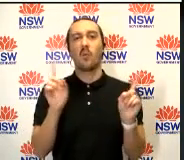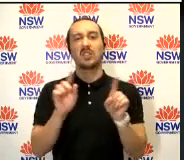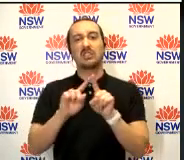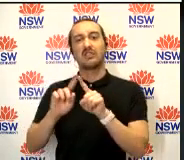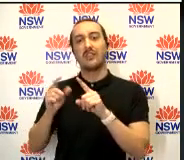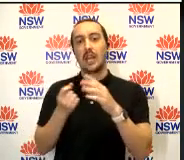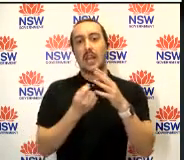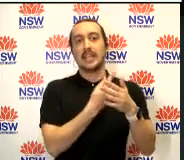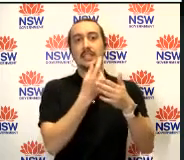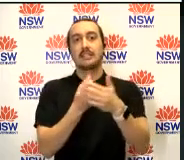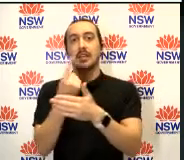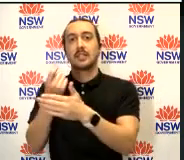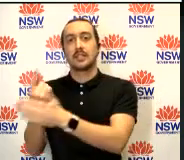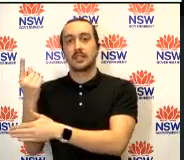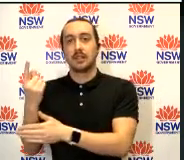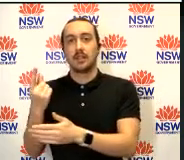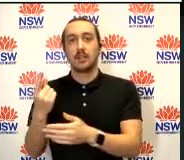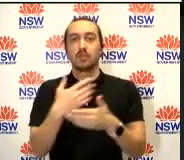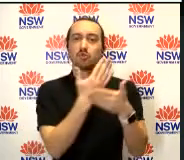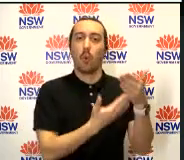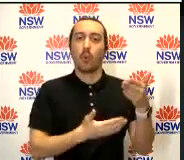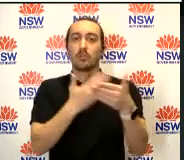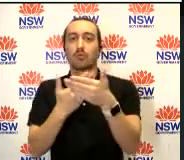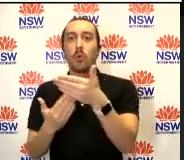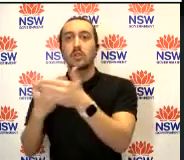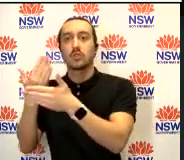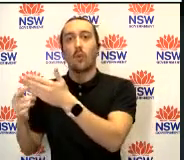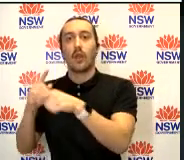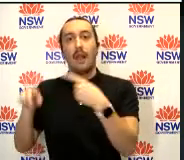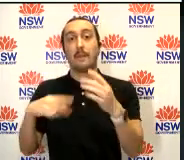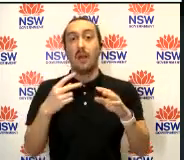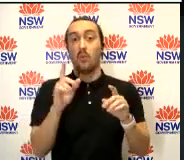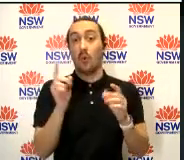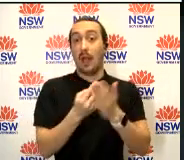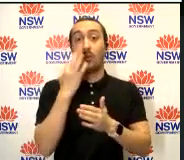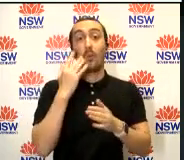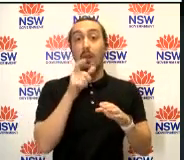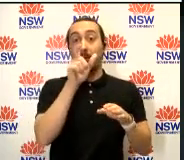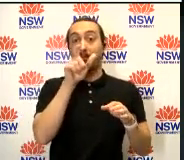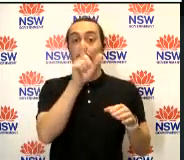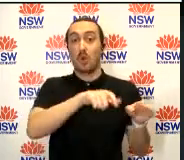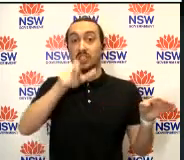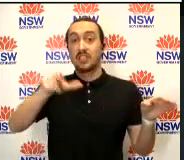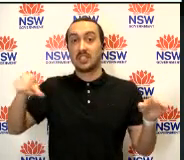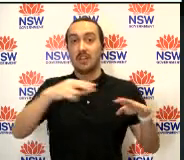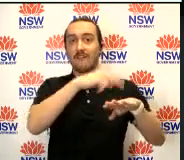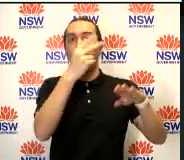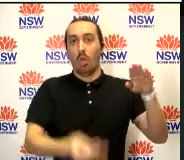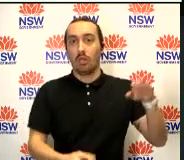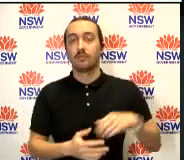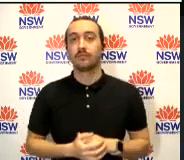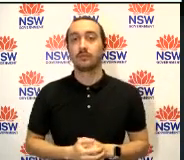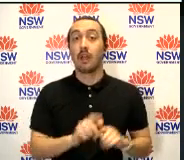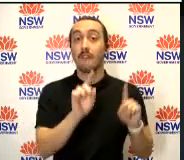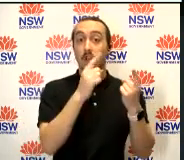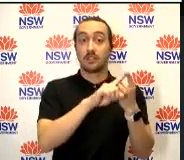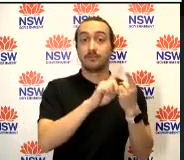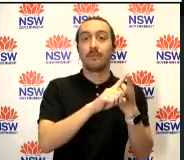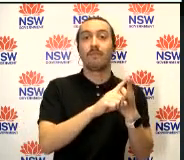website. In this incident, a 28-year-old worker was installing insulation bats on the third level